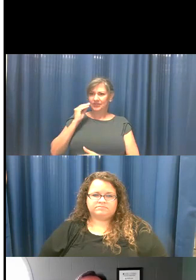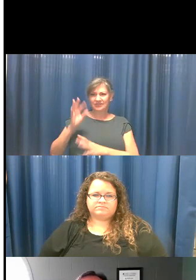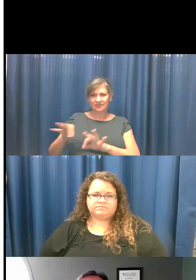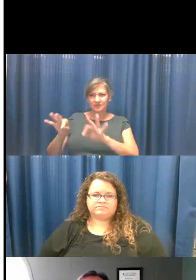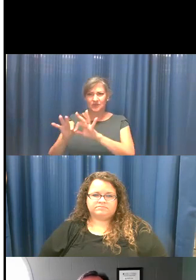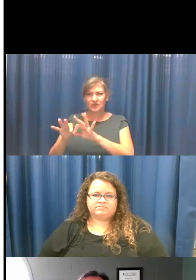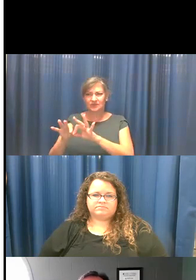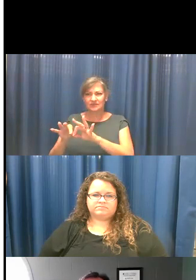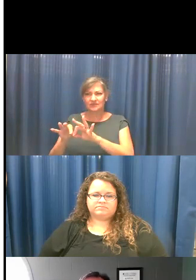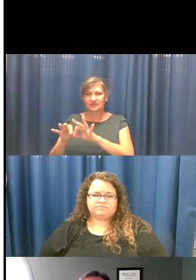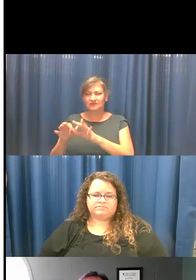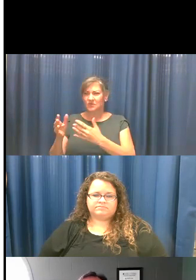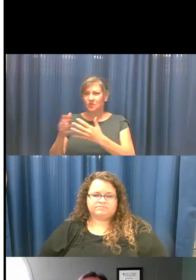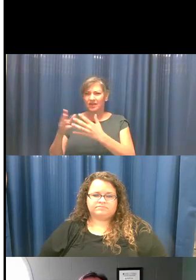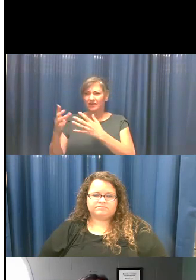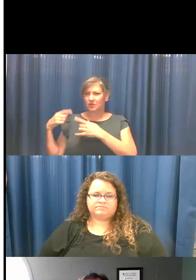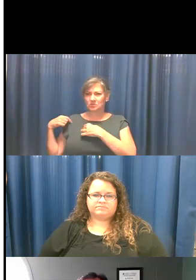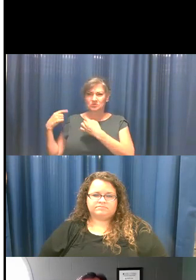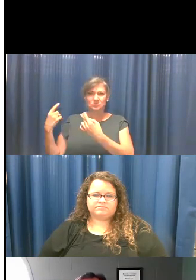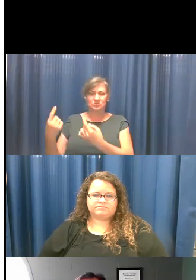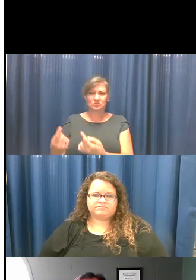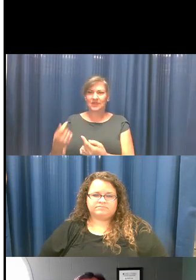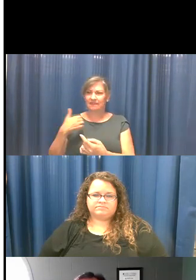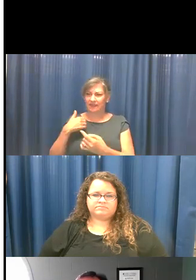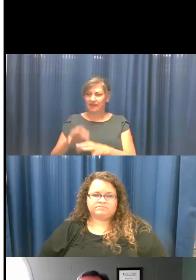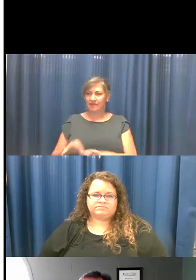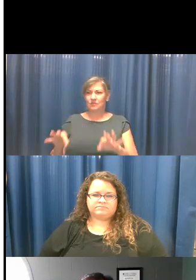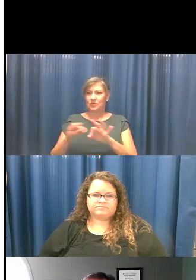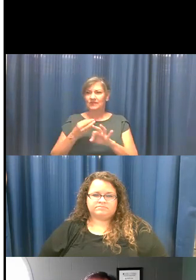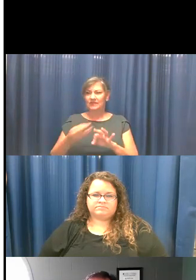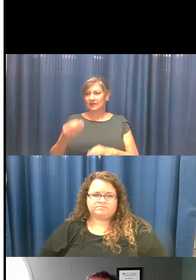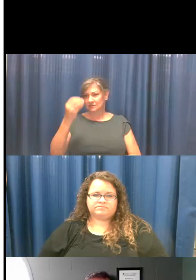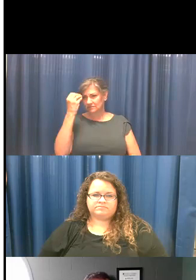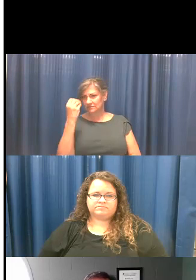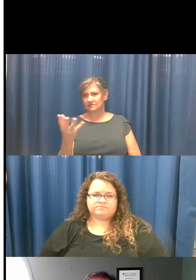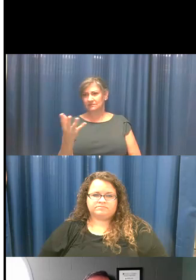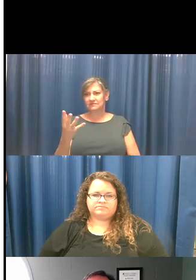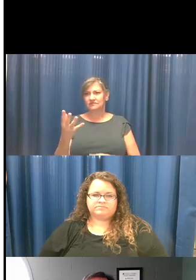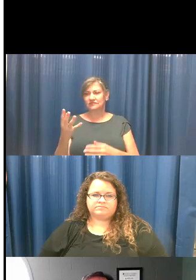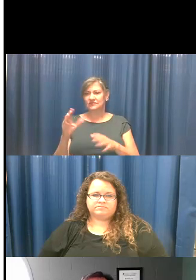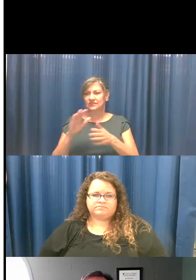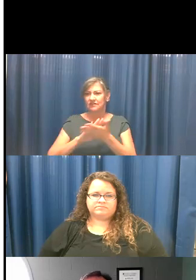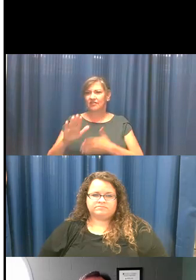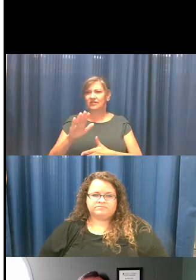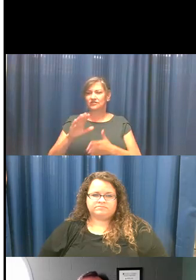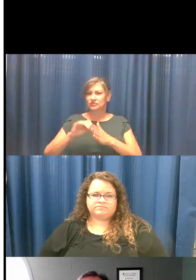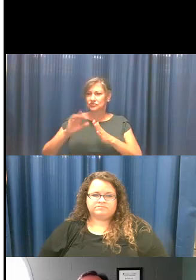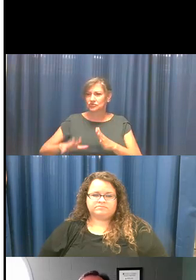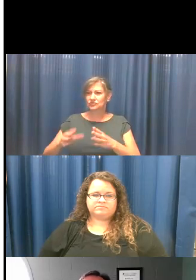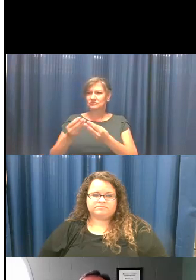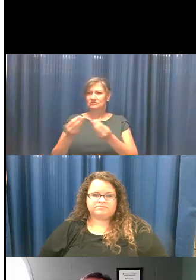whatever they've experienced in life, that they have important things to offer to our college, to our students, to solving problems